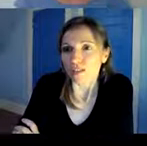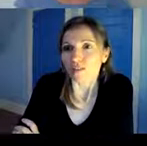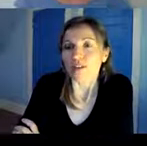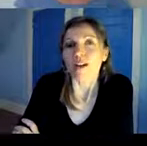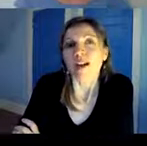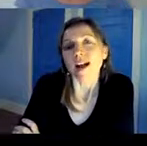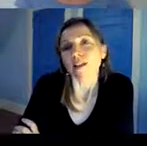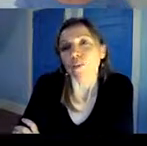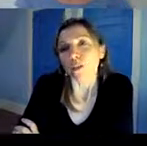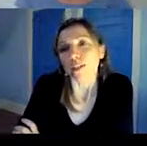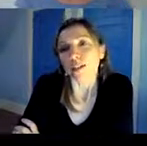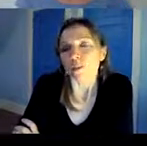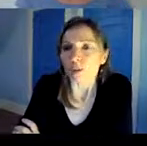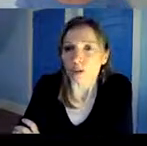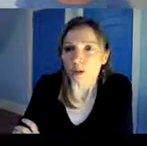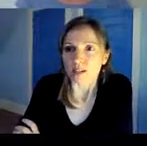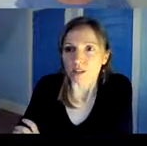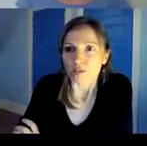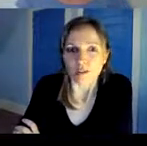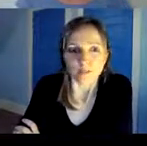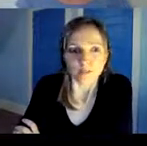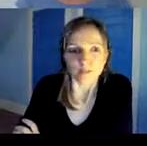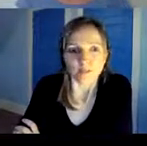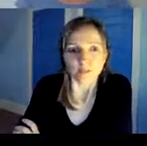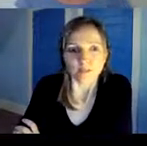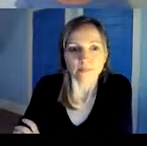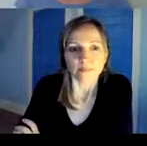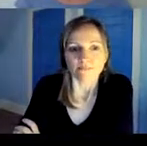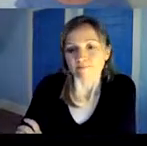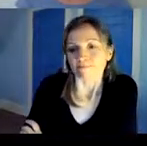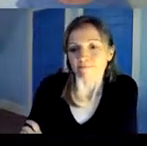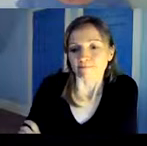stem stuff. And then the woody stuff, you might want to wait until the fall.